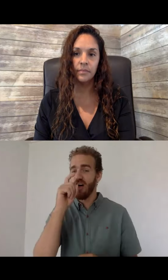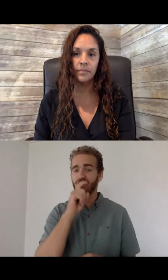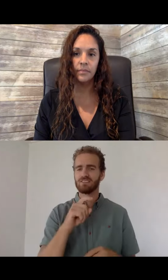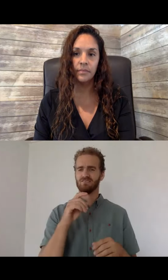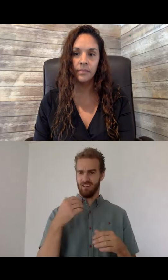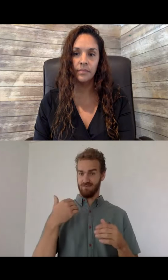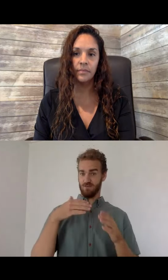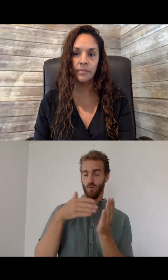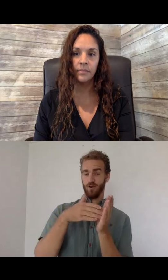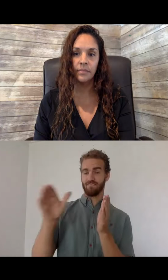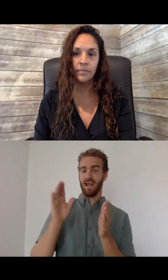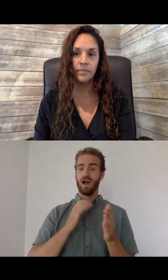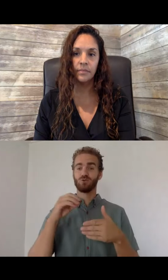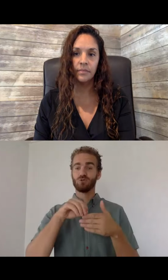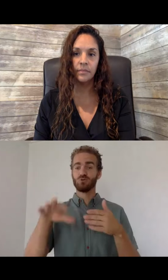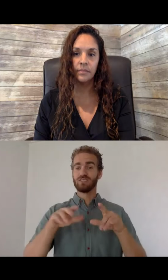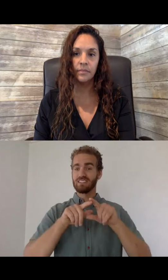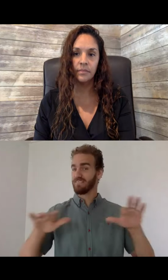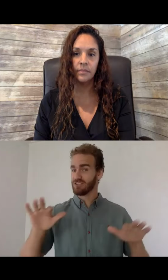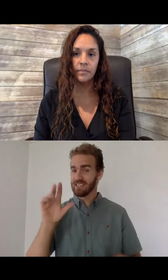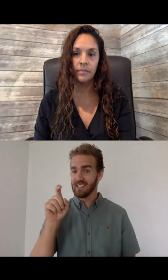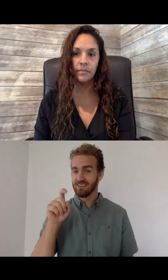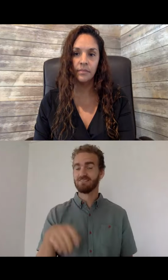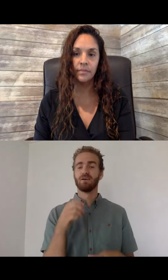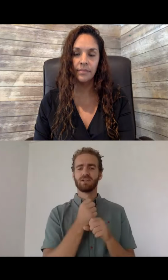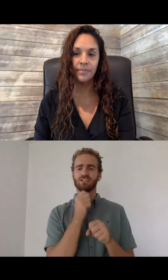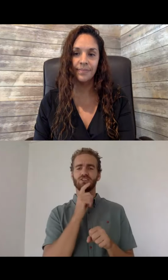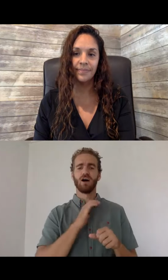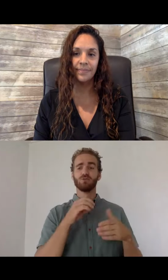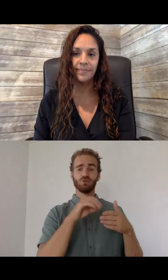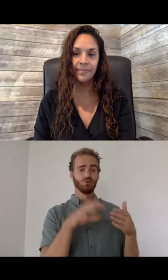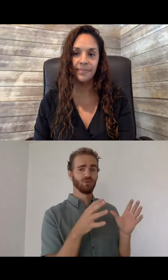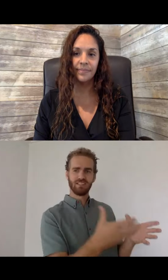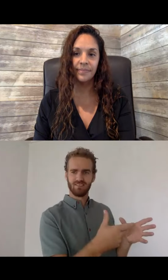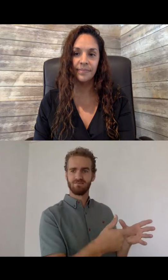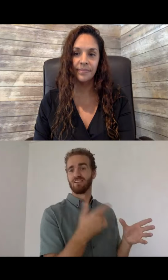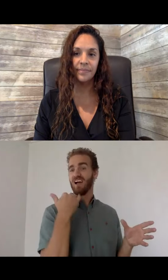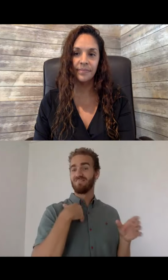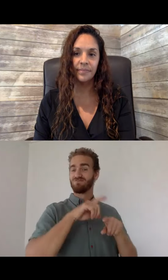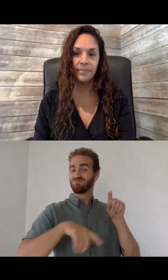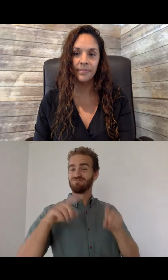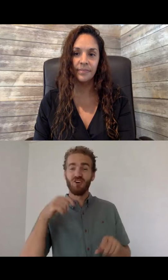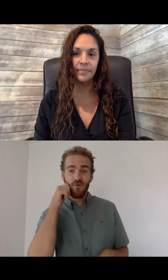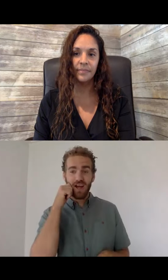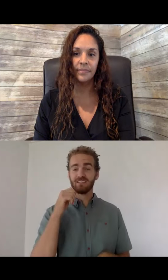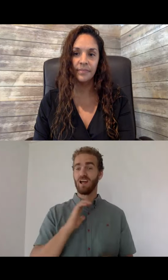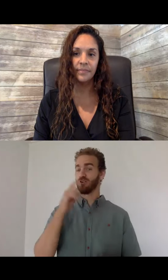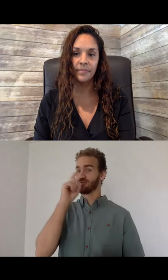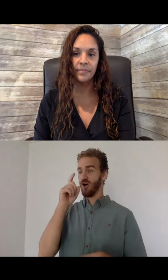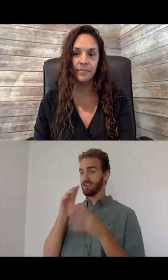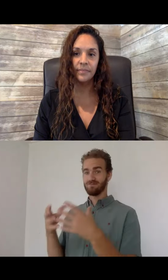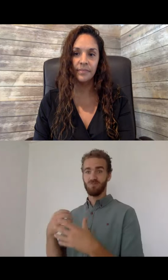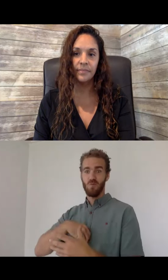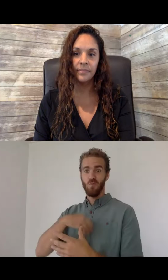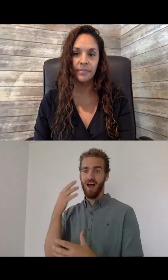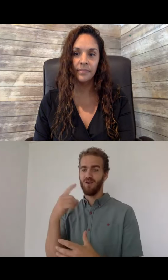letters, different dolls that are available. Do they reflect our students' diversity? We want to make sure our students have a variety